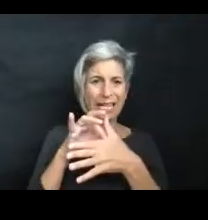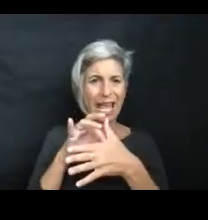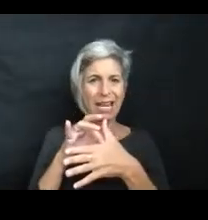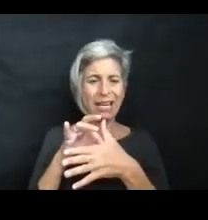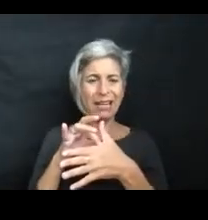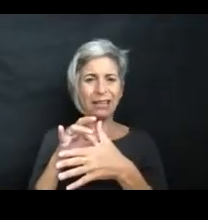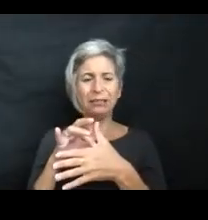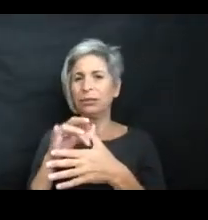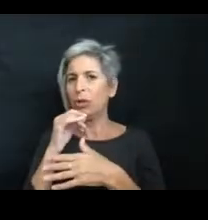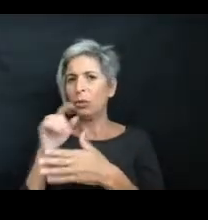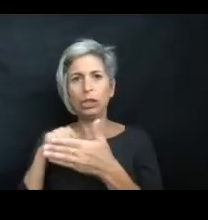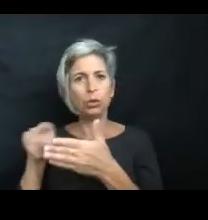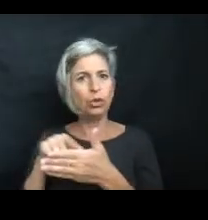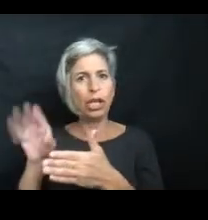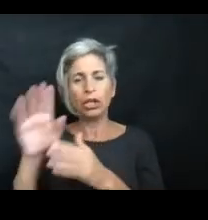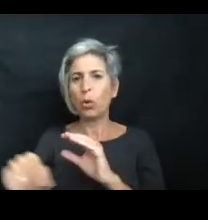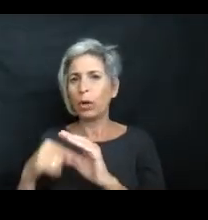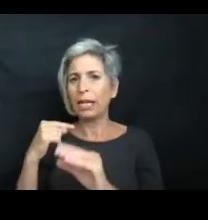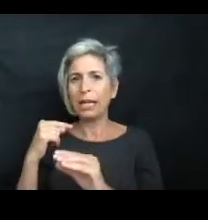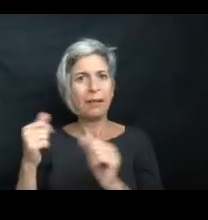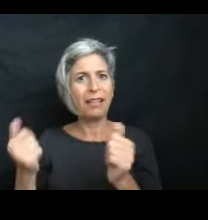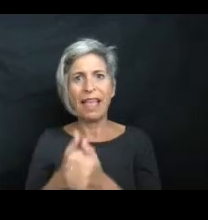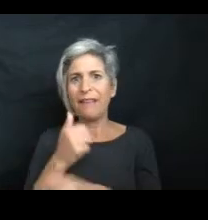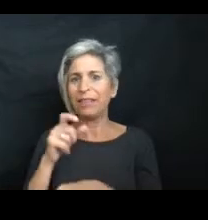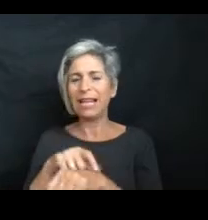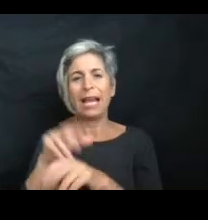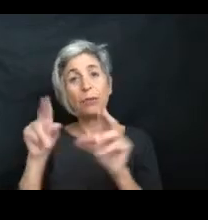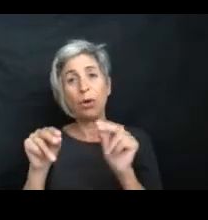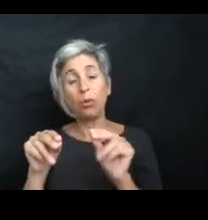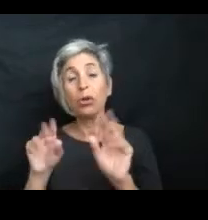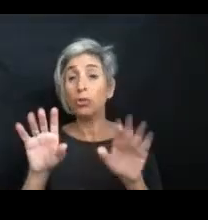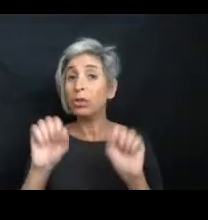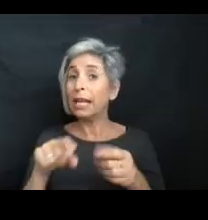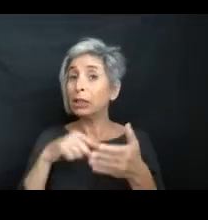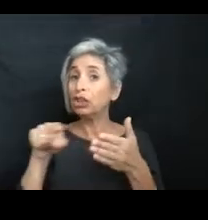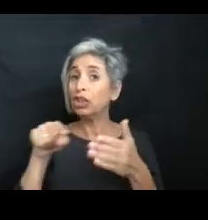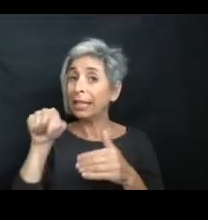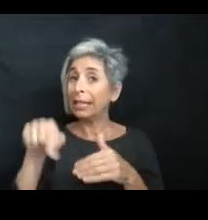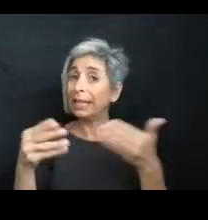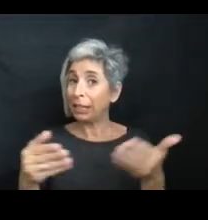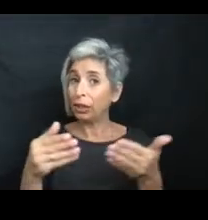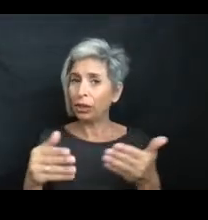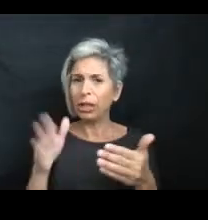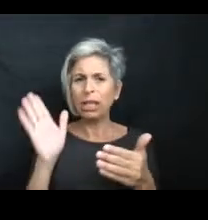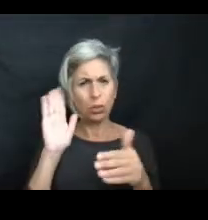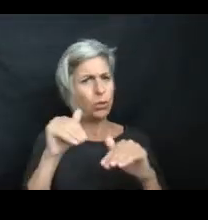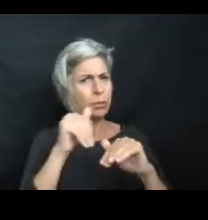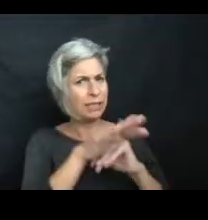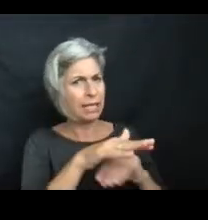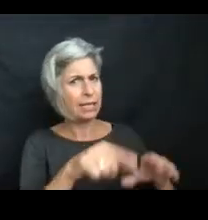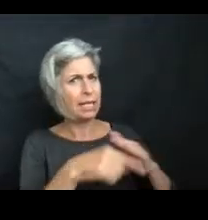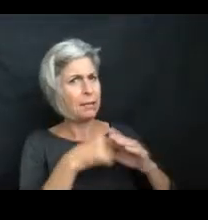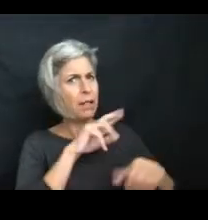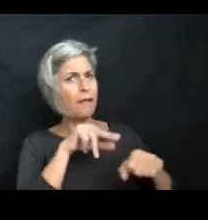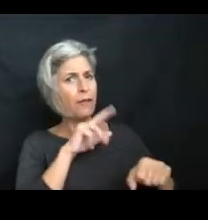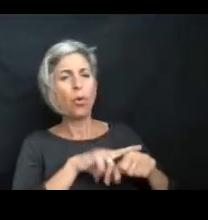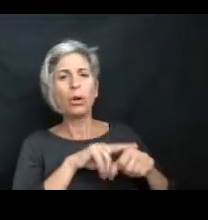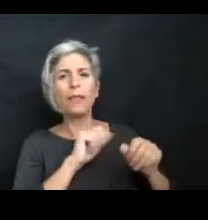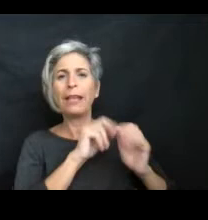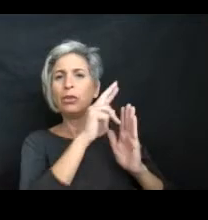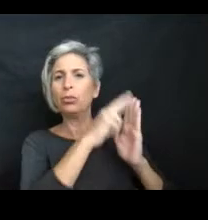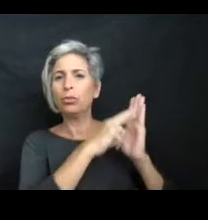have to check your email every single time. You can check most of it here. It is going to to the email provided up here though. But if you're